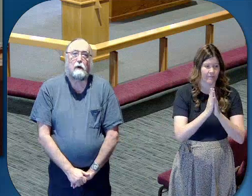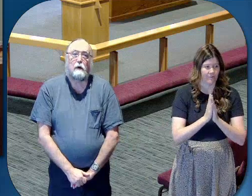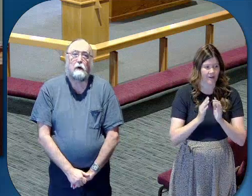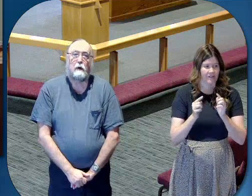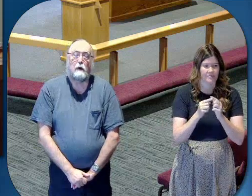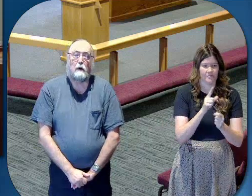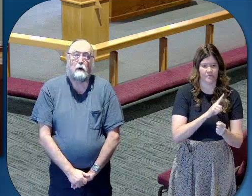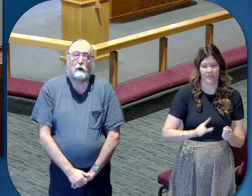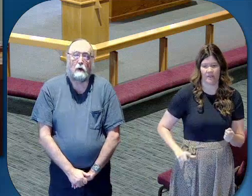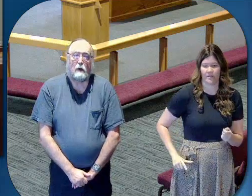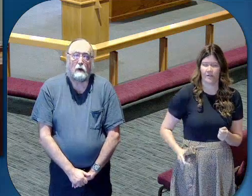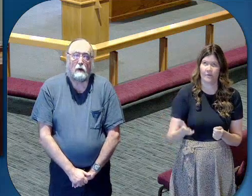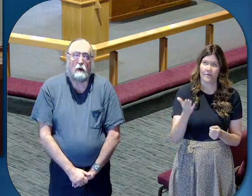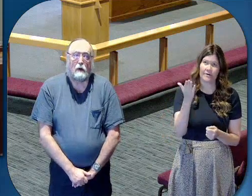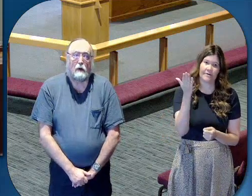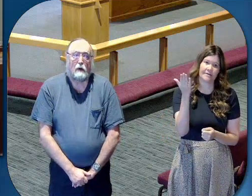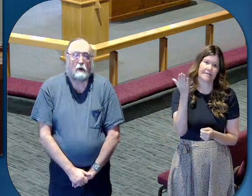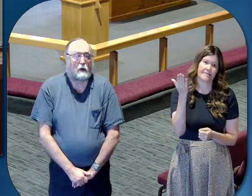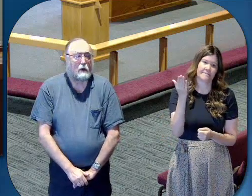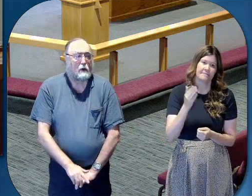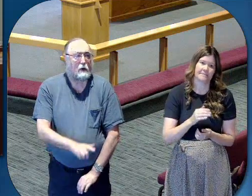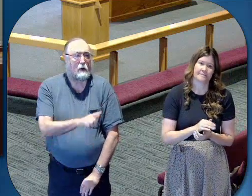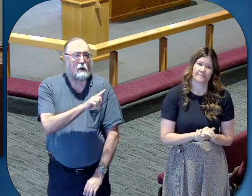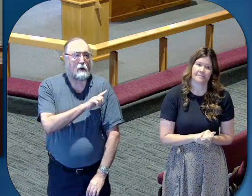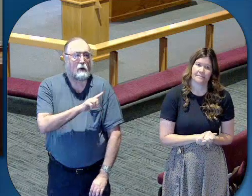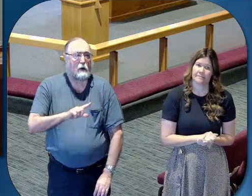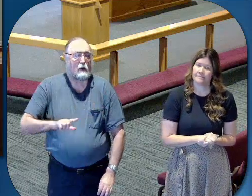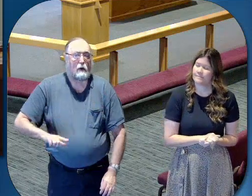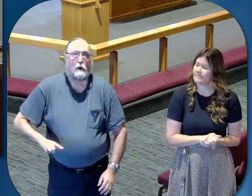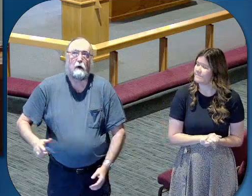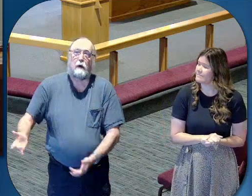the Lord.